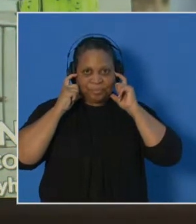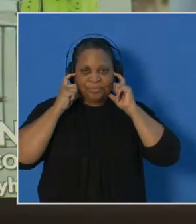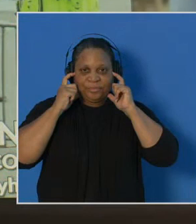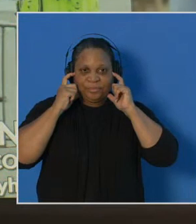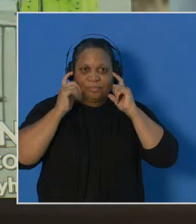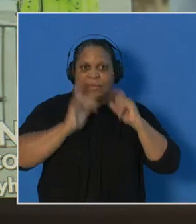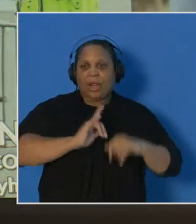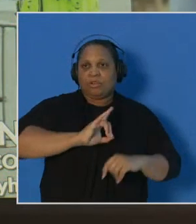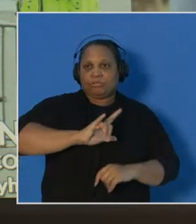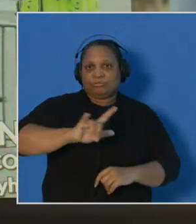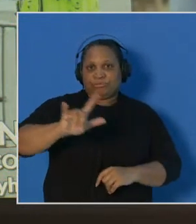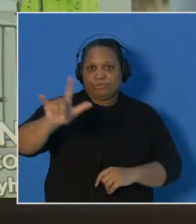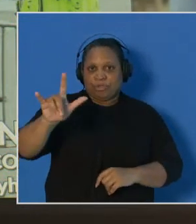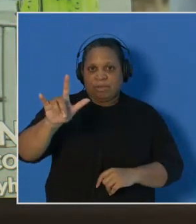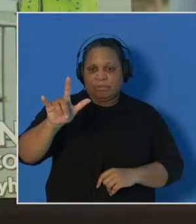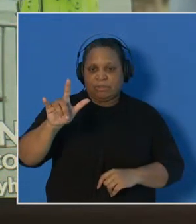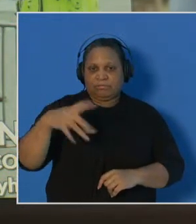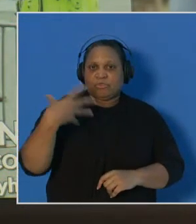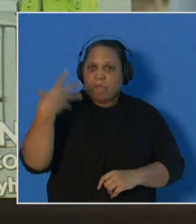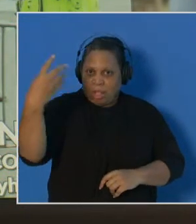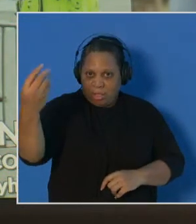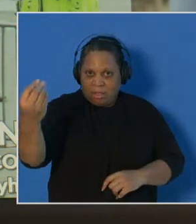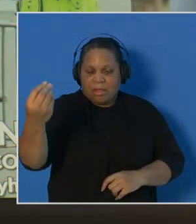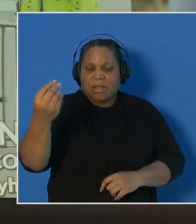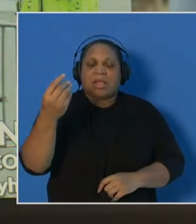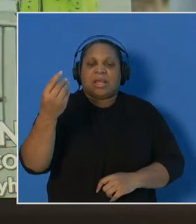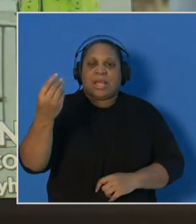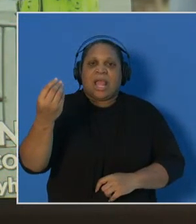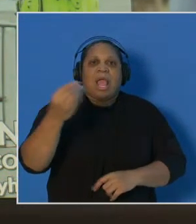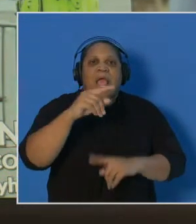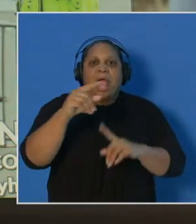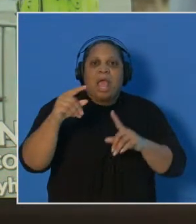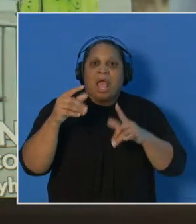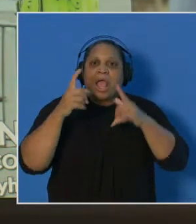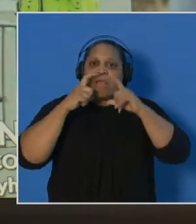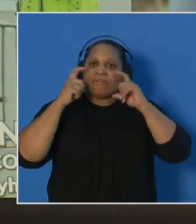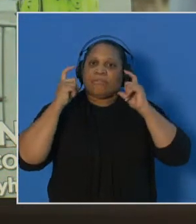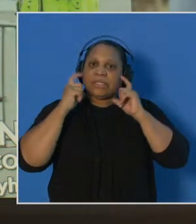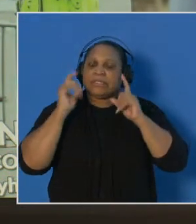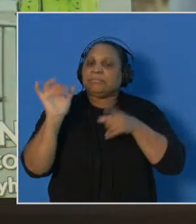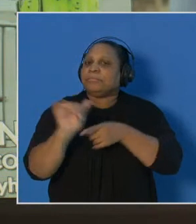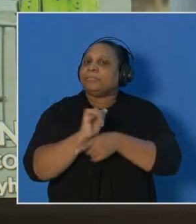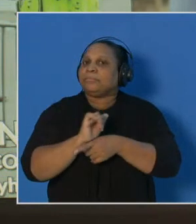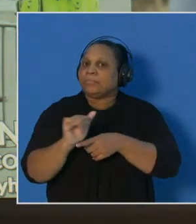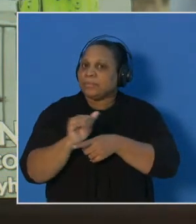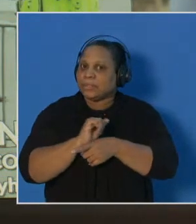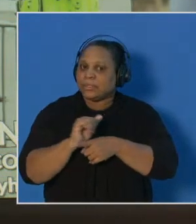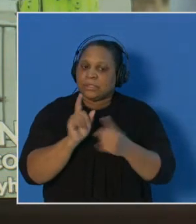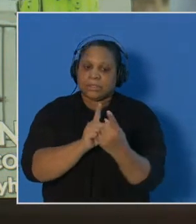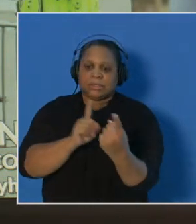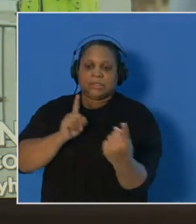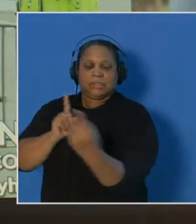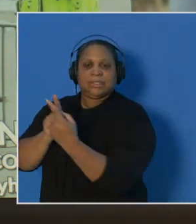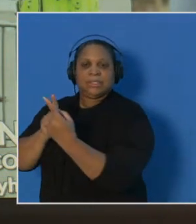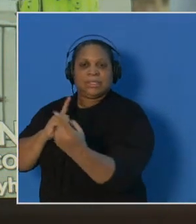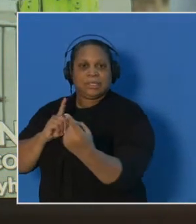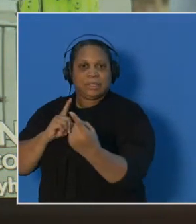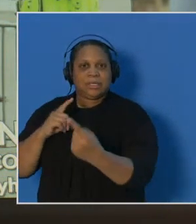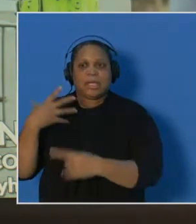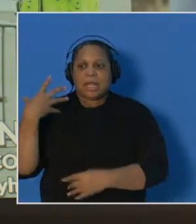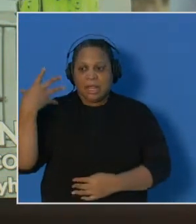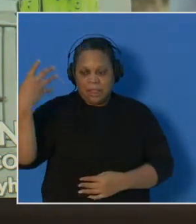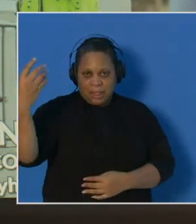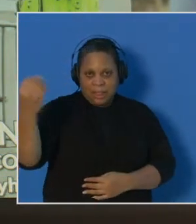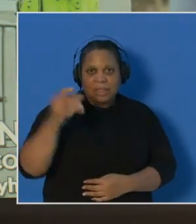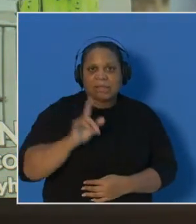when traveling to the departure airport, and wearing face masks and practicing physical distancing at the departure